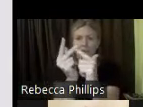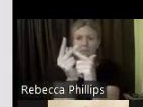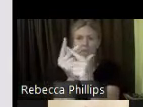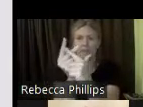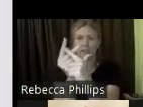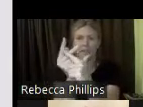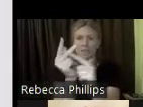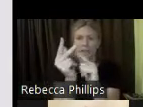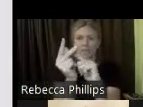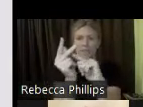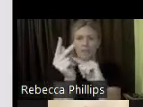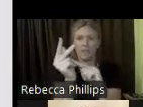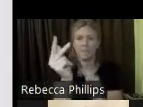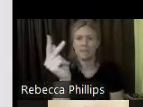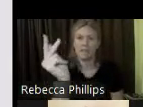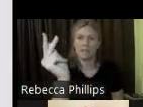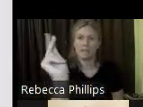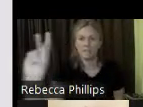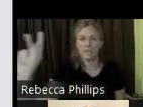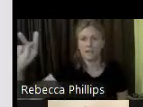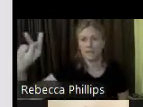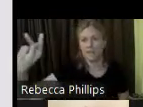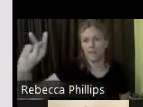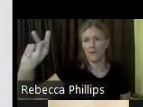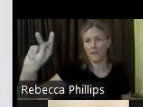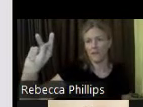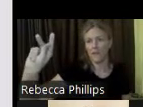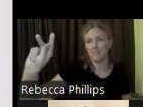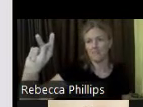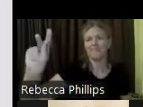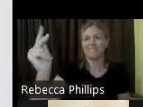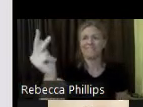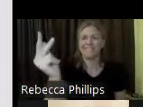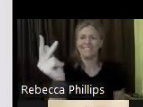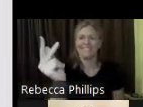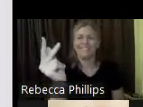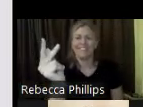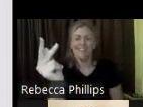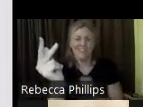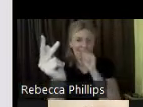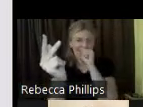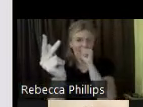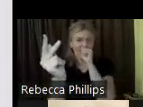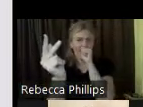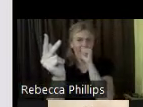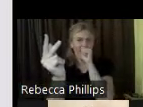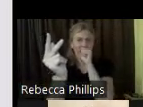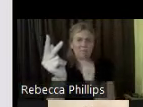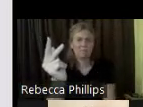this part of the leg coming down, and then your thumb is kind of coming down the other way, K.